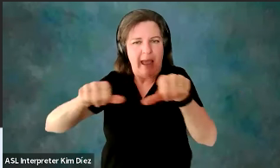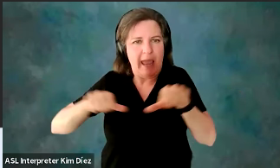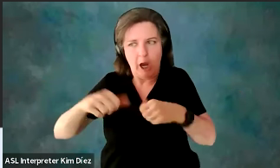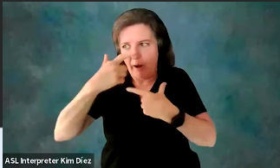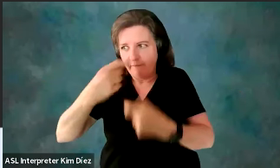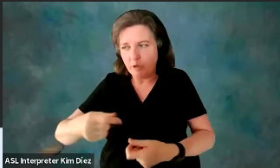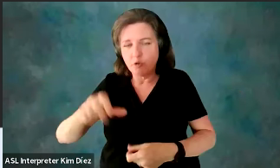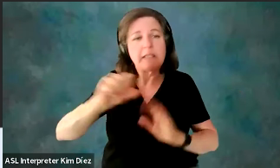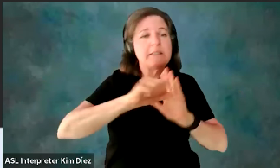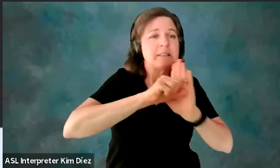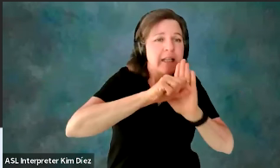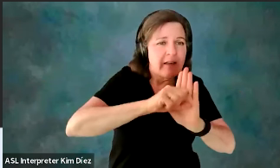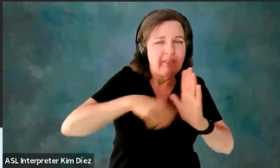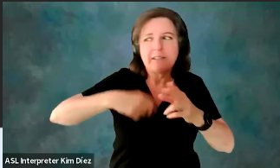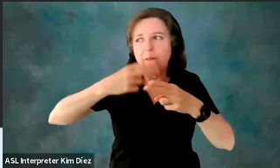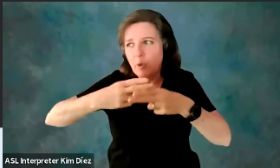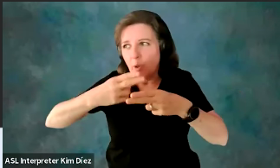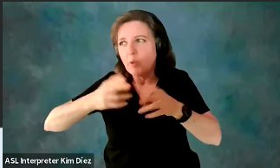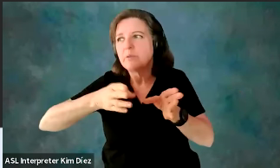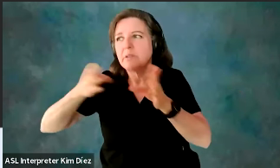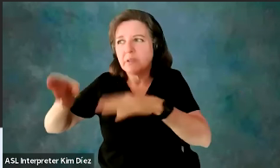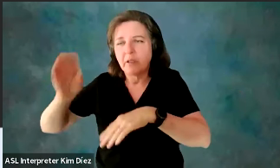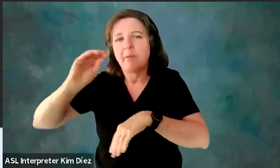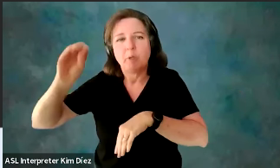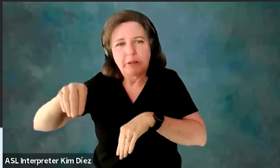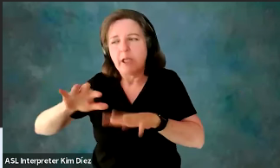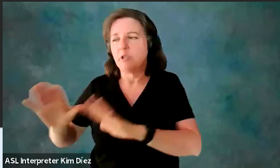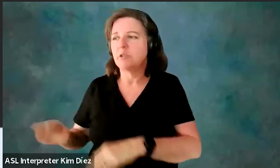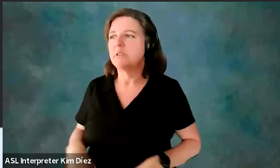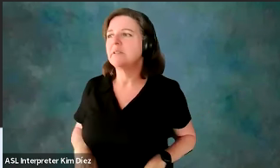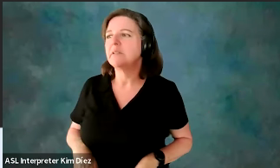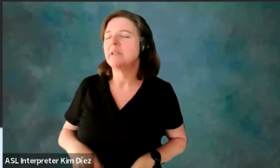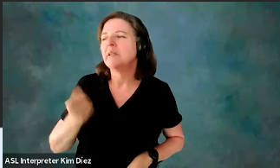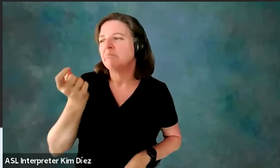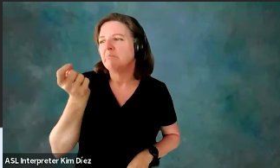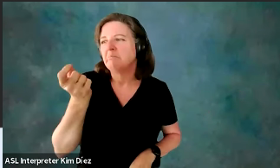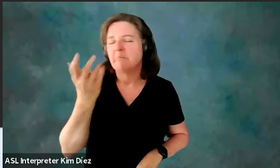names, numbers, etc., acreage and percentage.